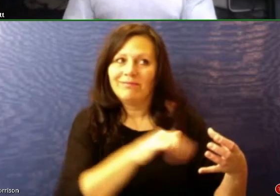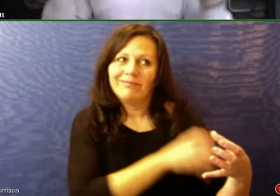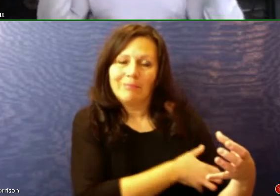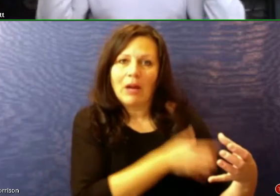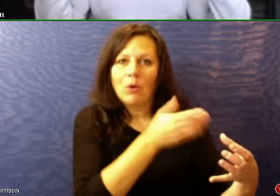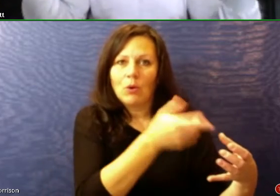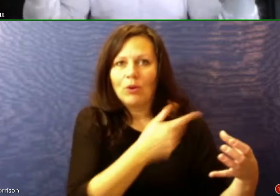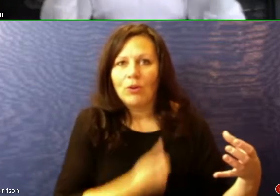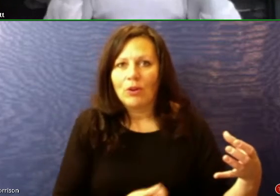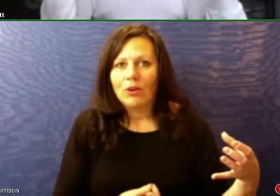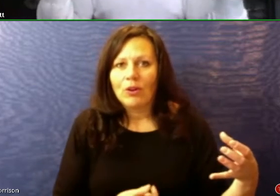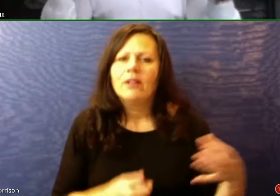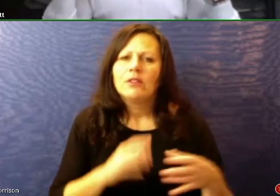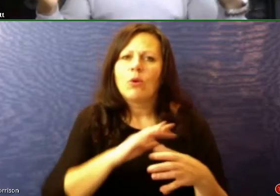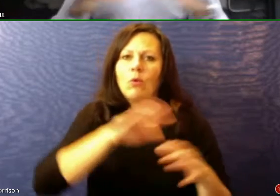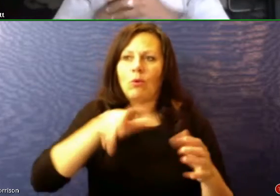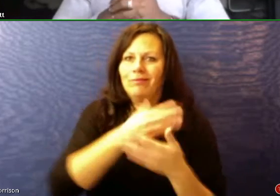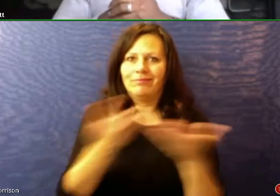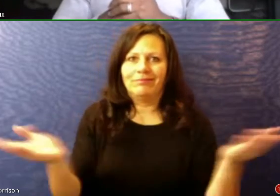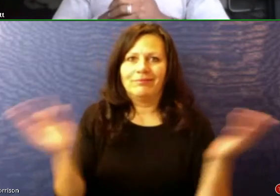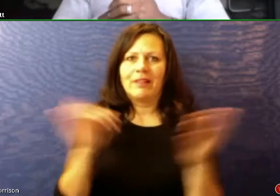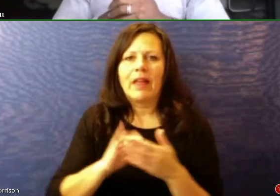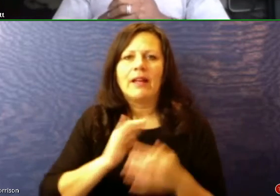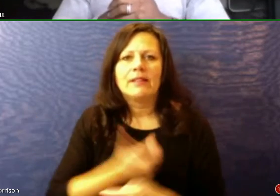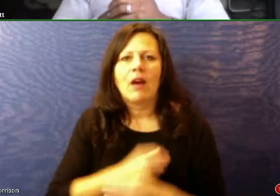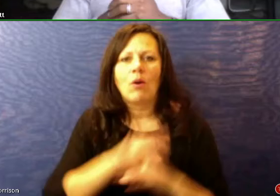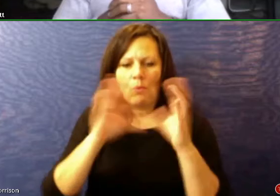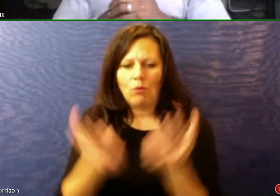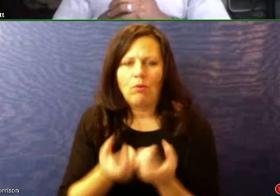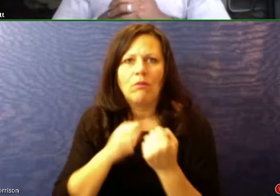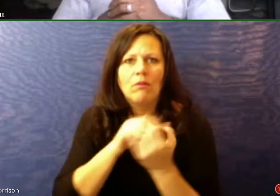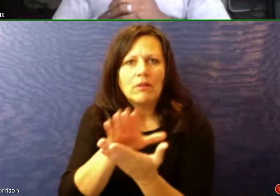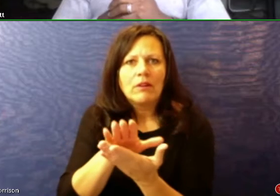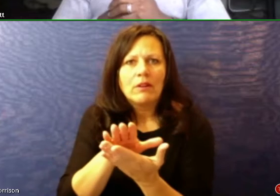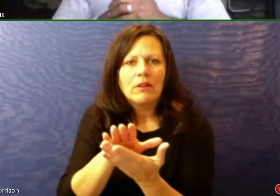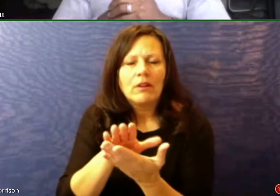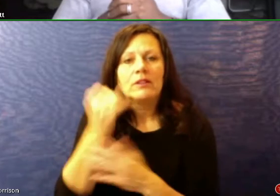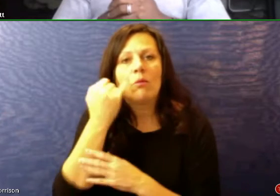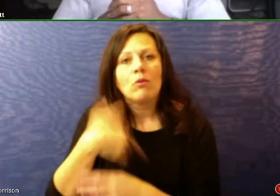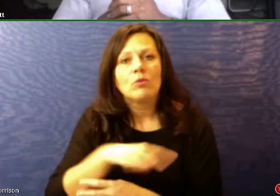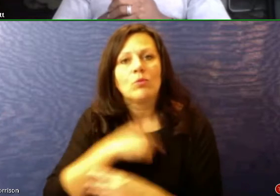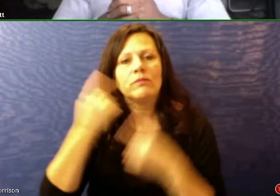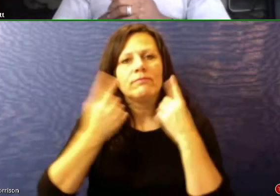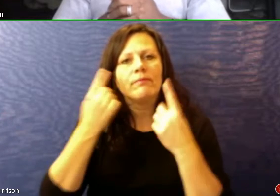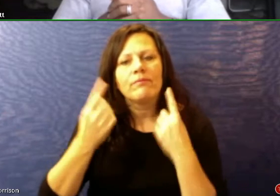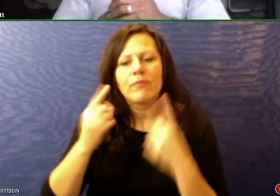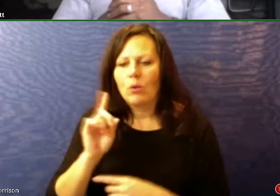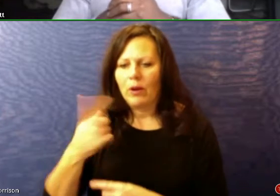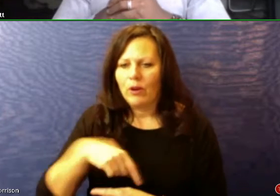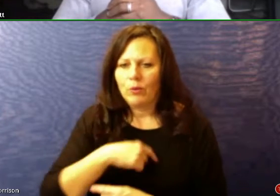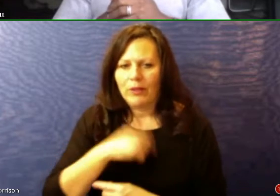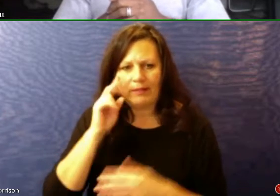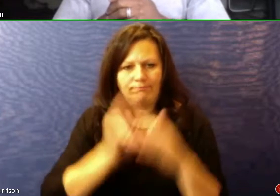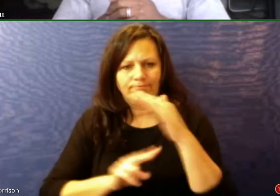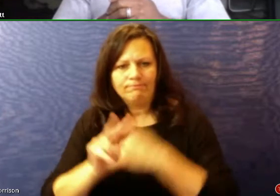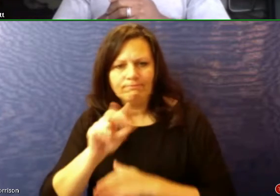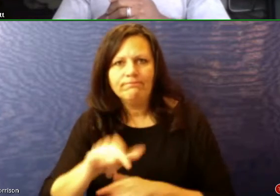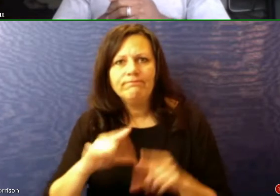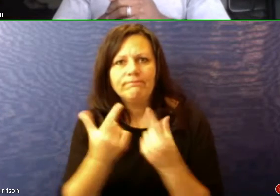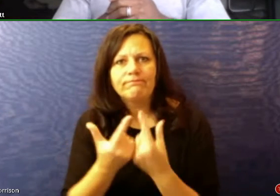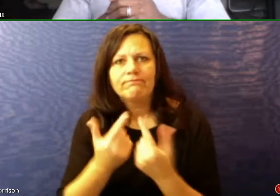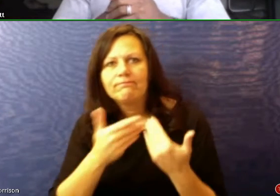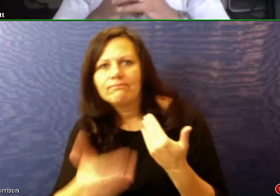So, you know, that's our holistic approach when we think about, you know, where we see the league going. And